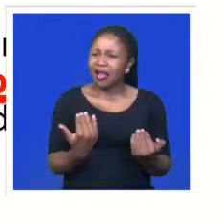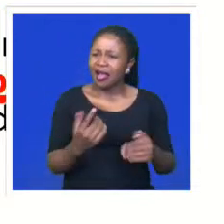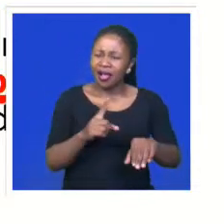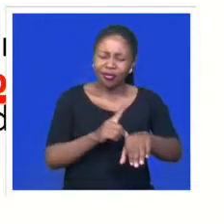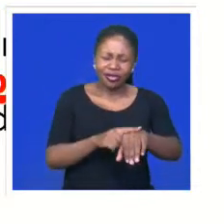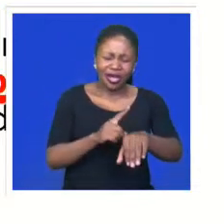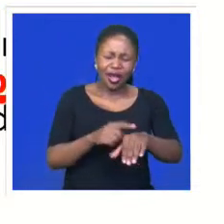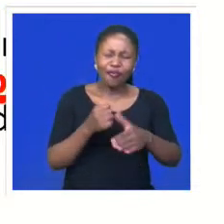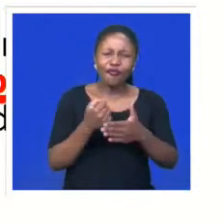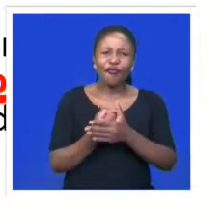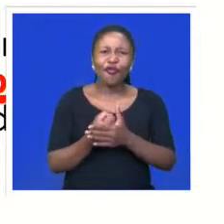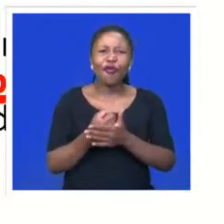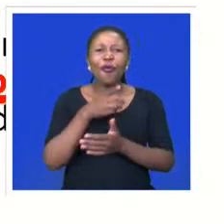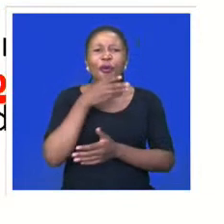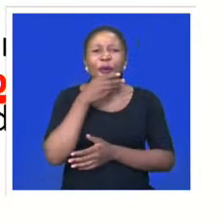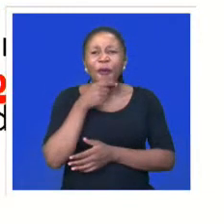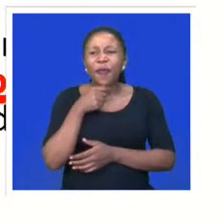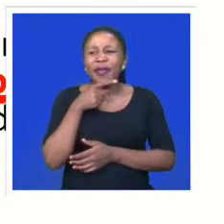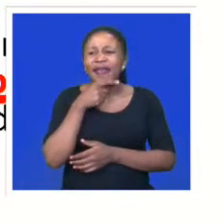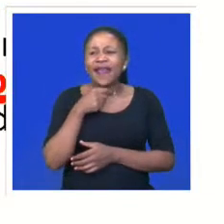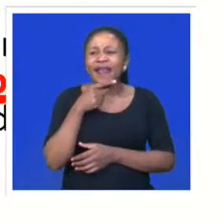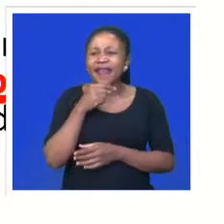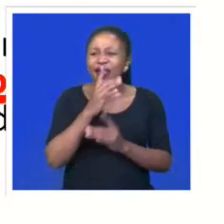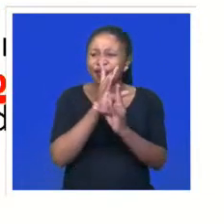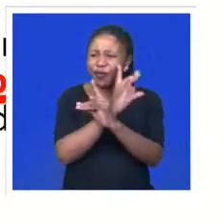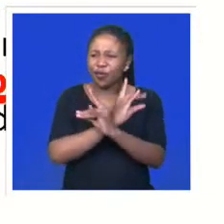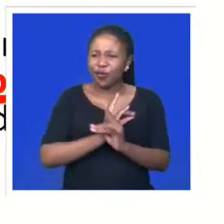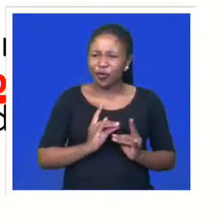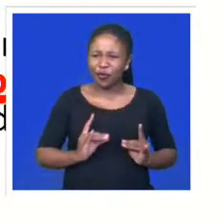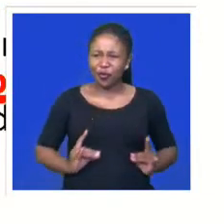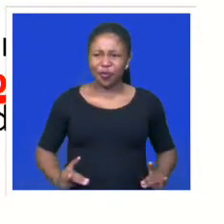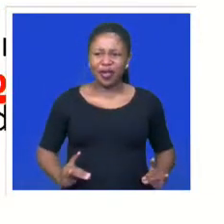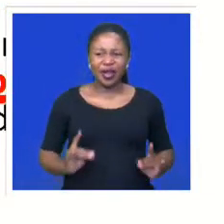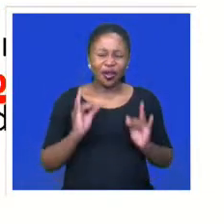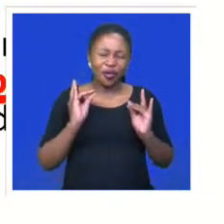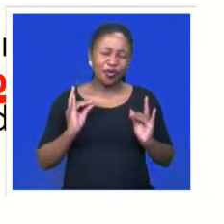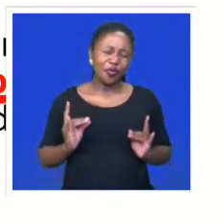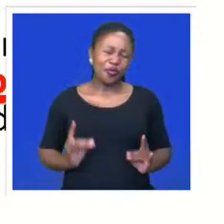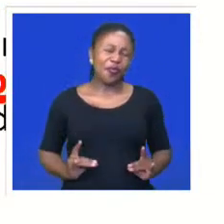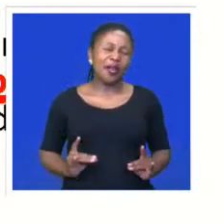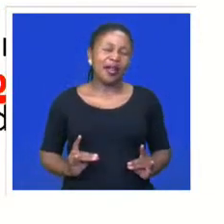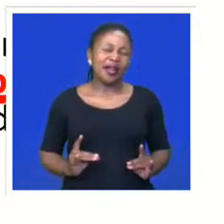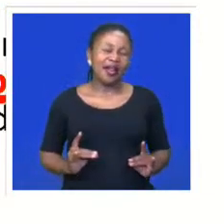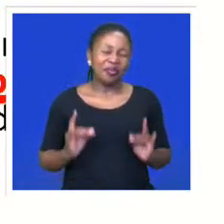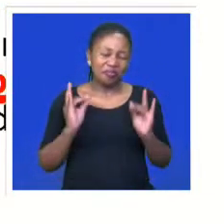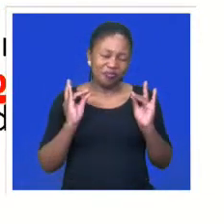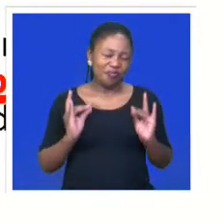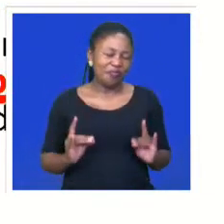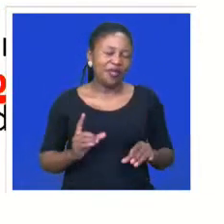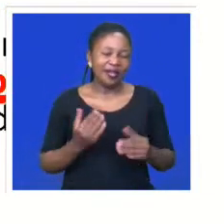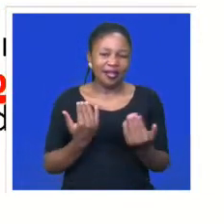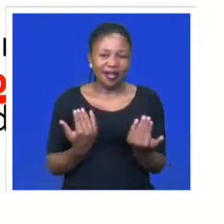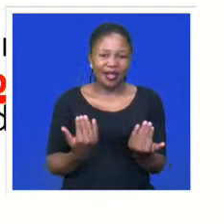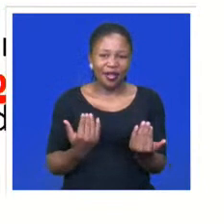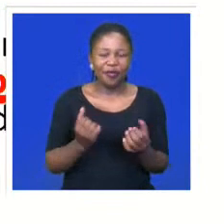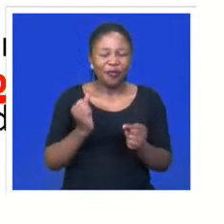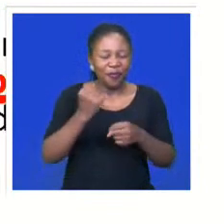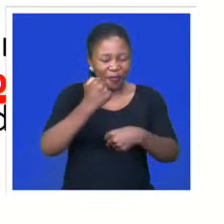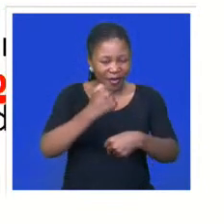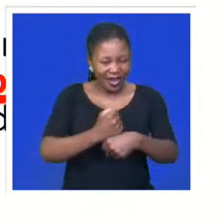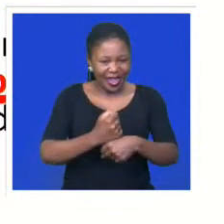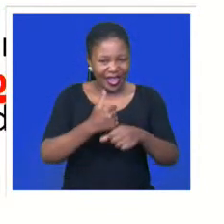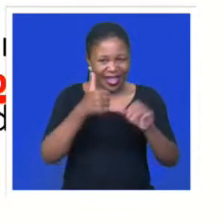image. That is day 6. I think you have completed your table, dear